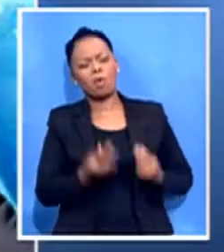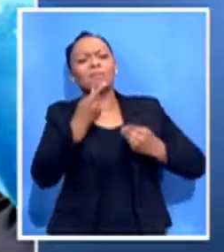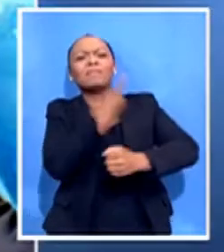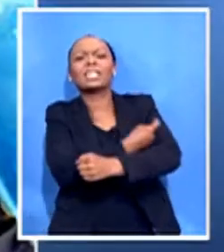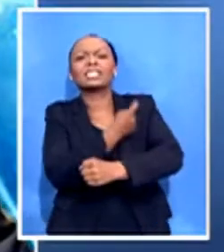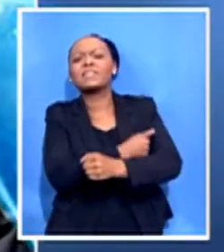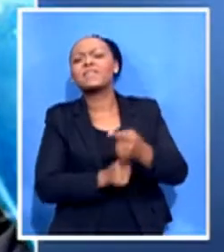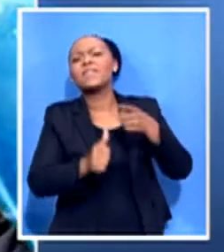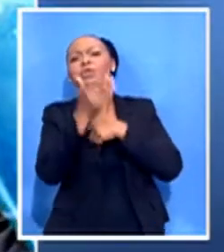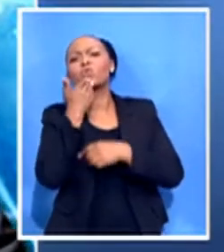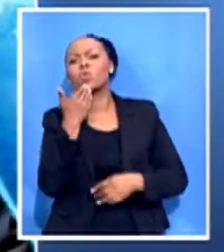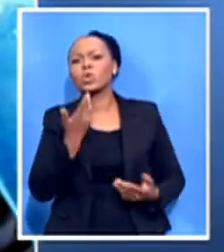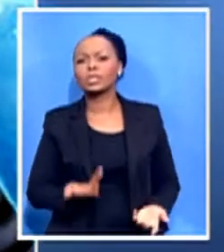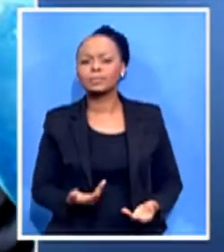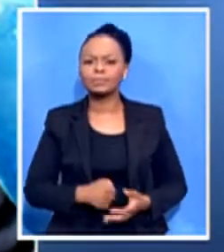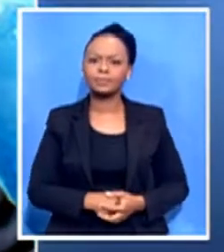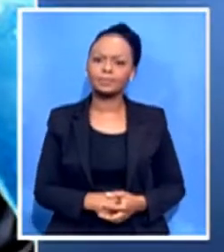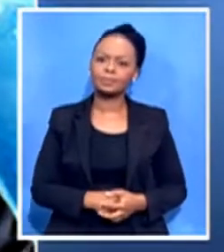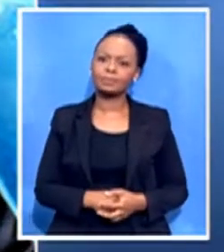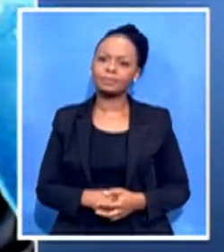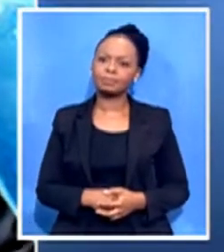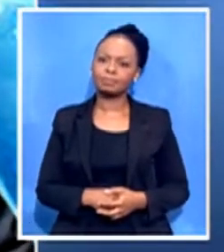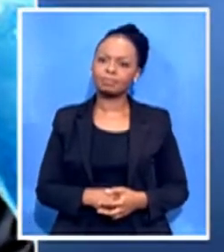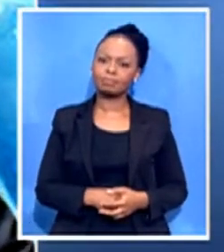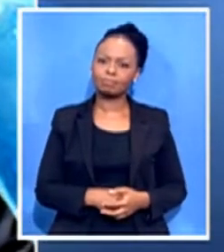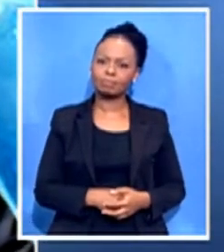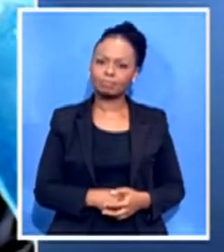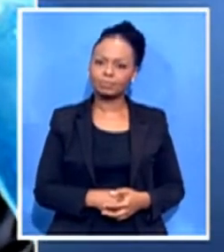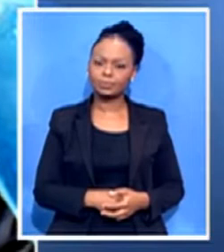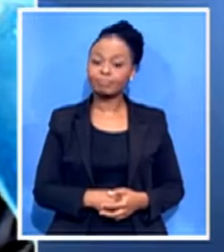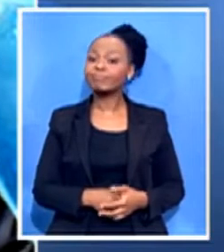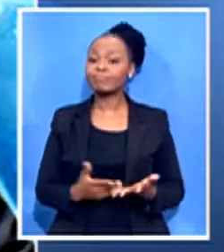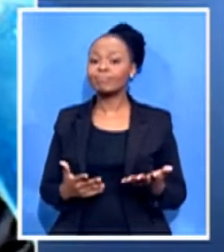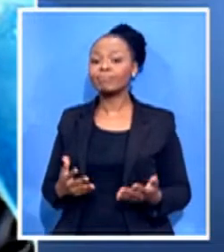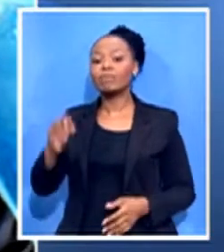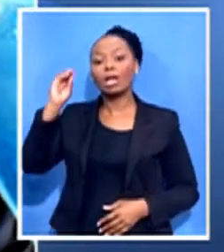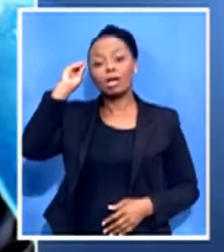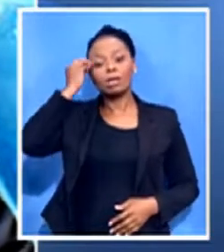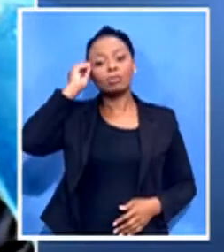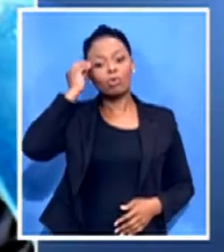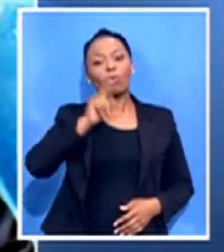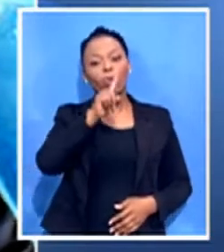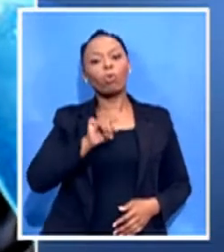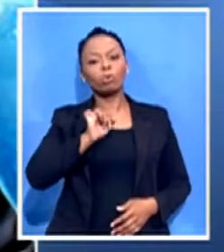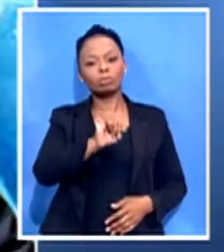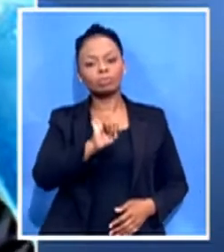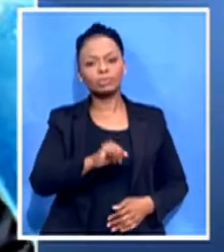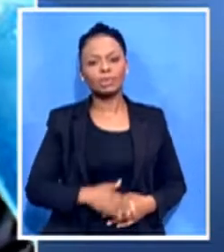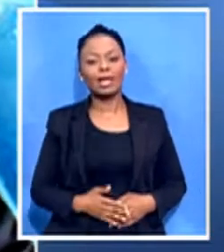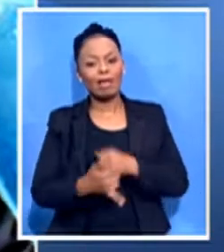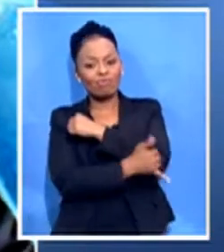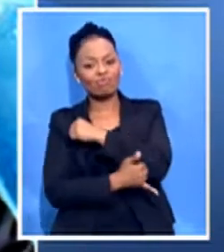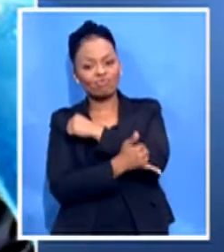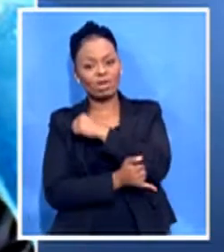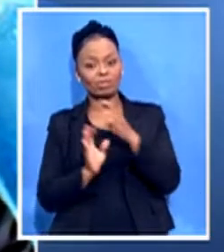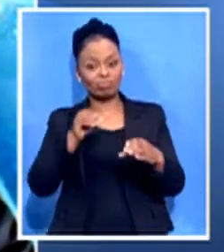Yeah, very interesting question. So all the countries are actually in that predicament because they have to prioritize